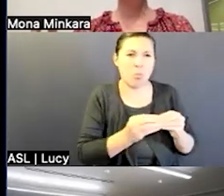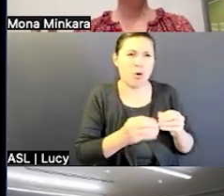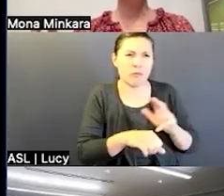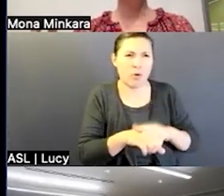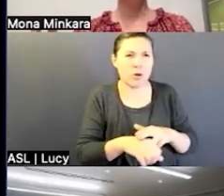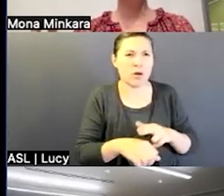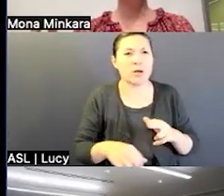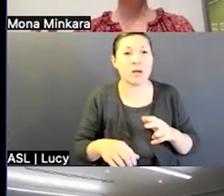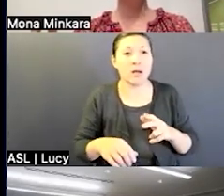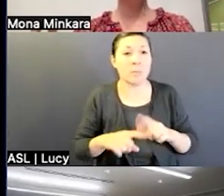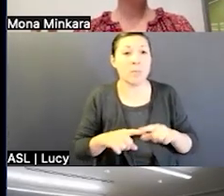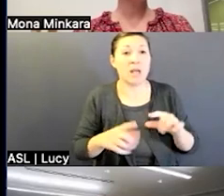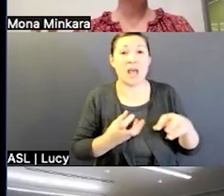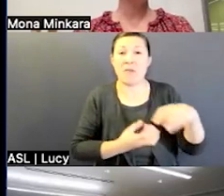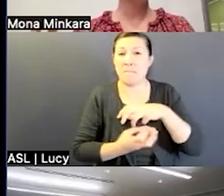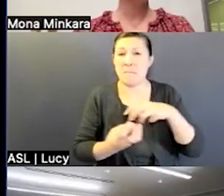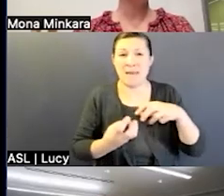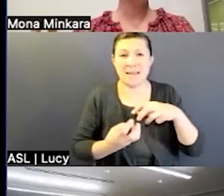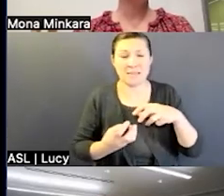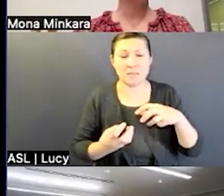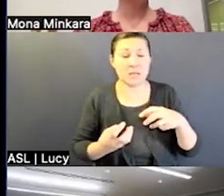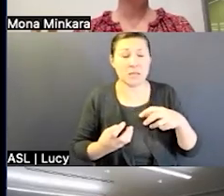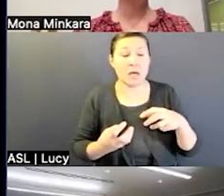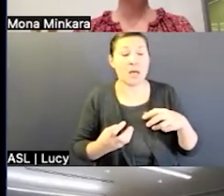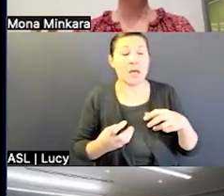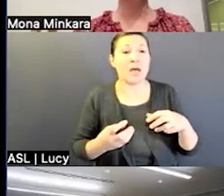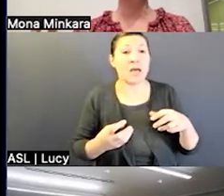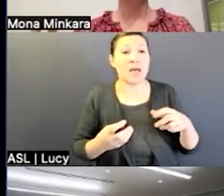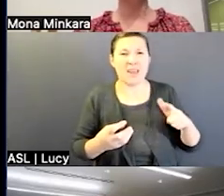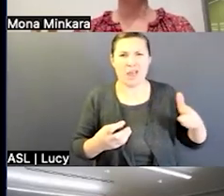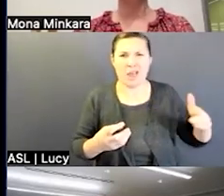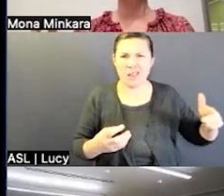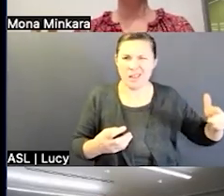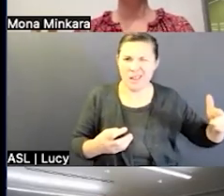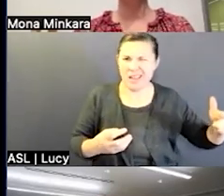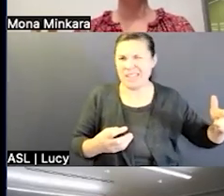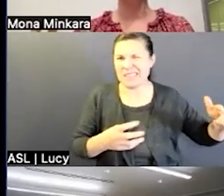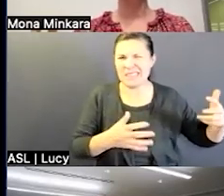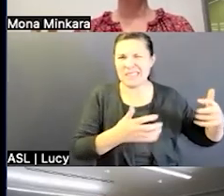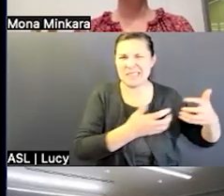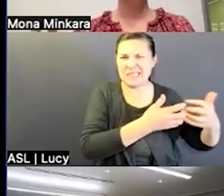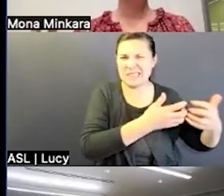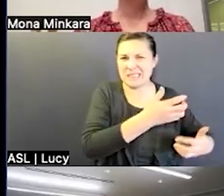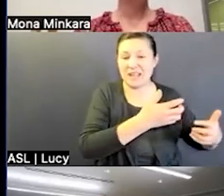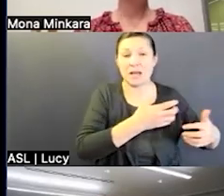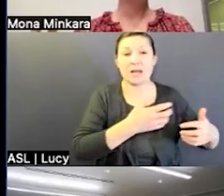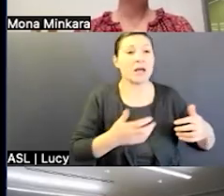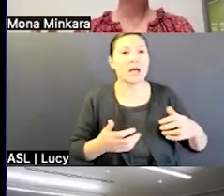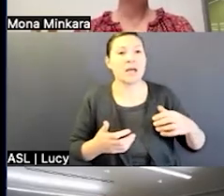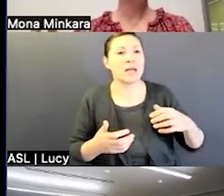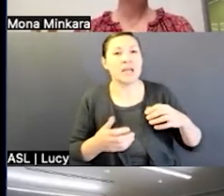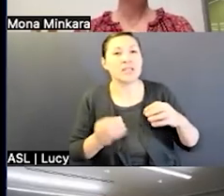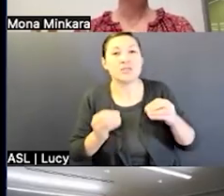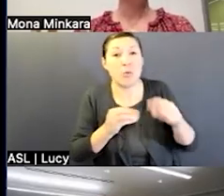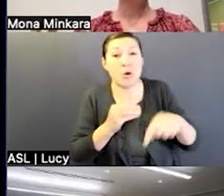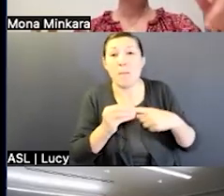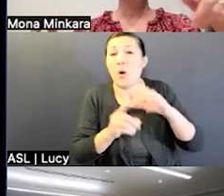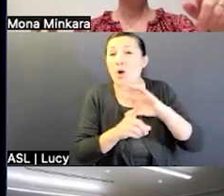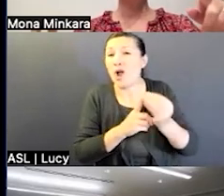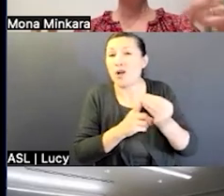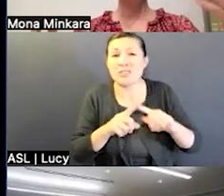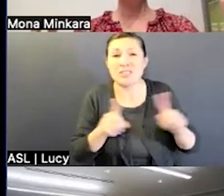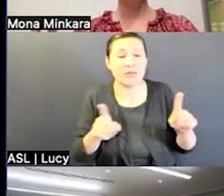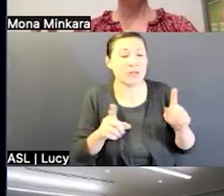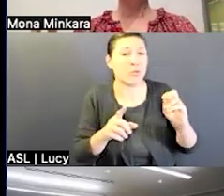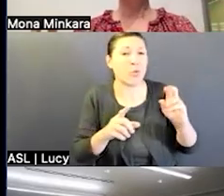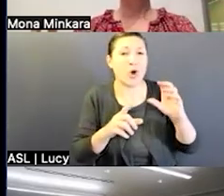It's not a problem of communication, it's just differences. It's like looking at cultural differences, communication norm differences.